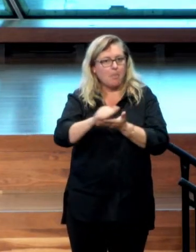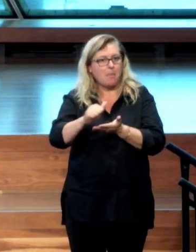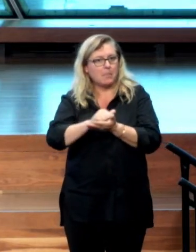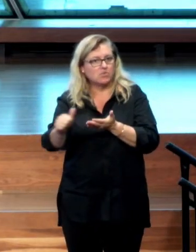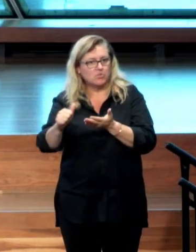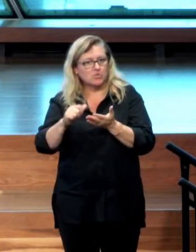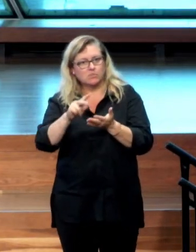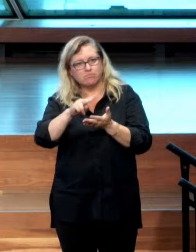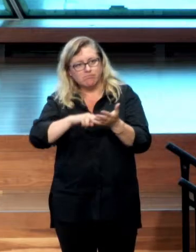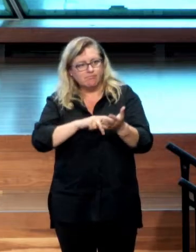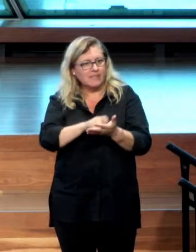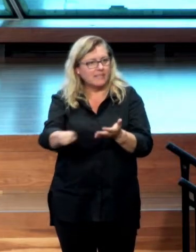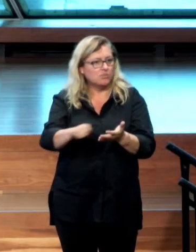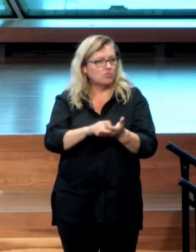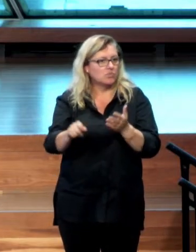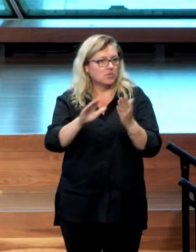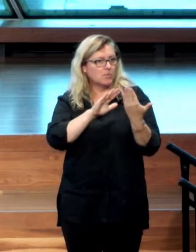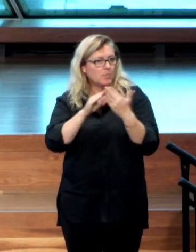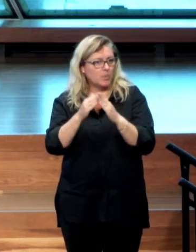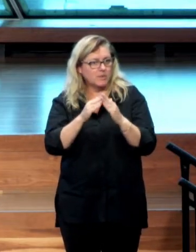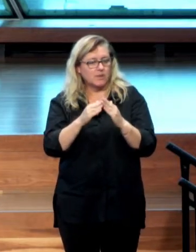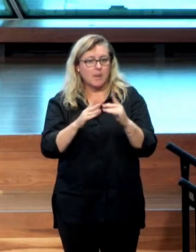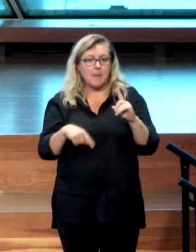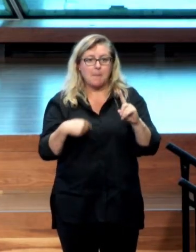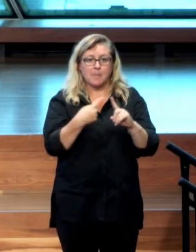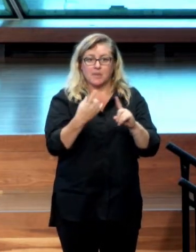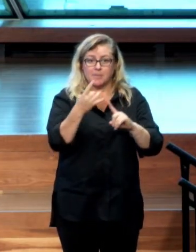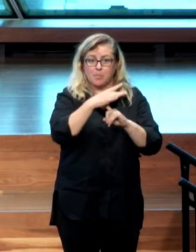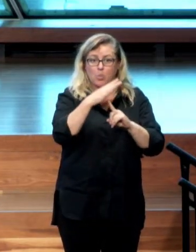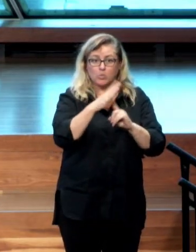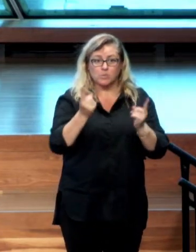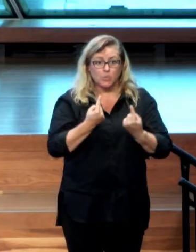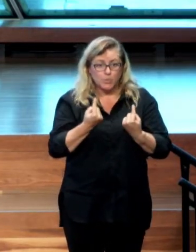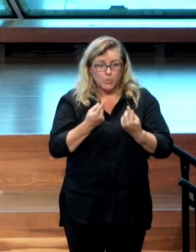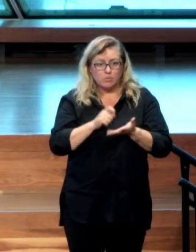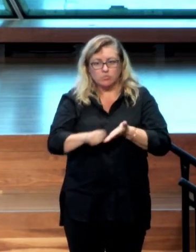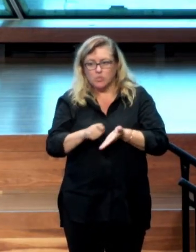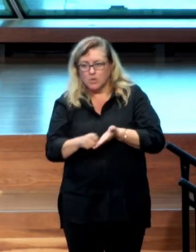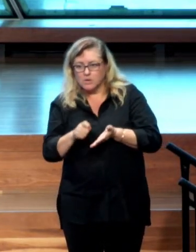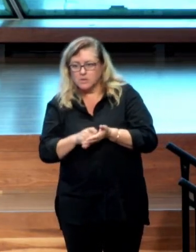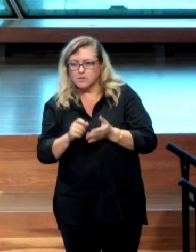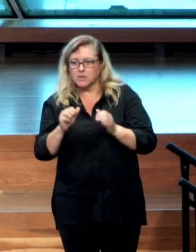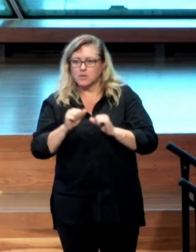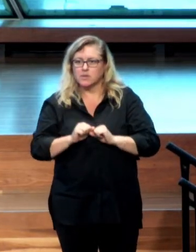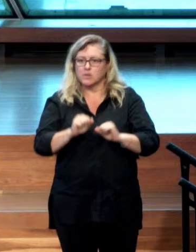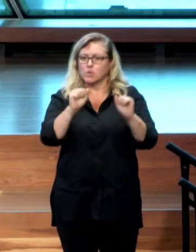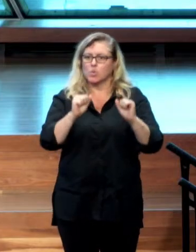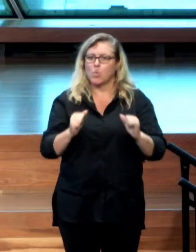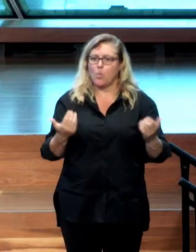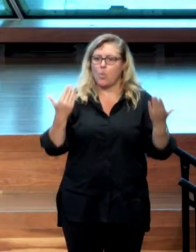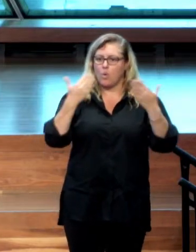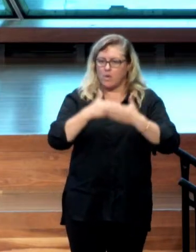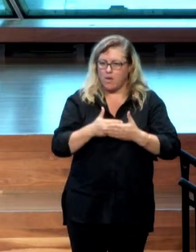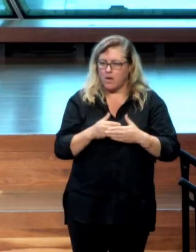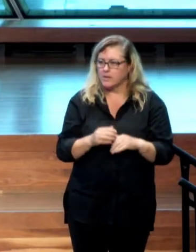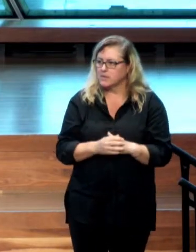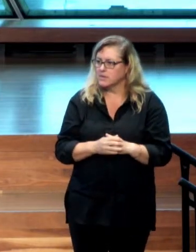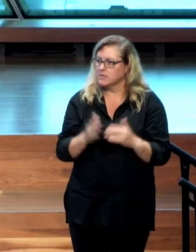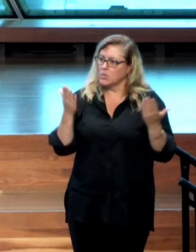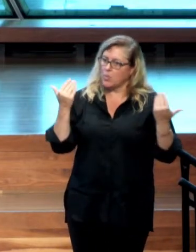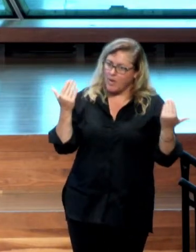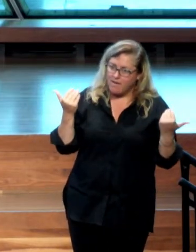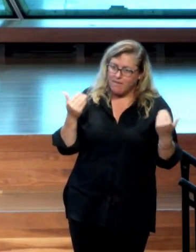most importantly, really, the shortlisted writers, their friends and family, because it's, in a sense, your night as much as anyone else's. So